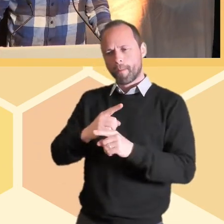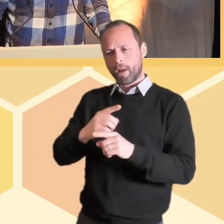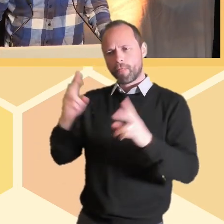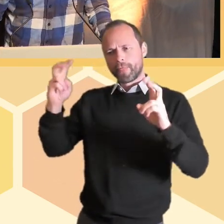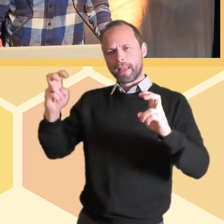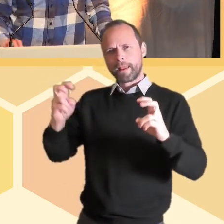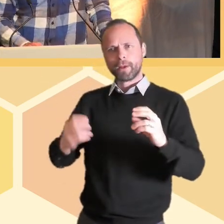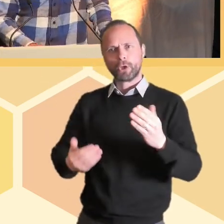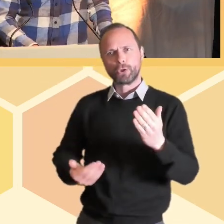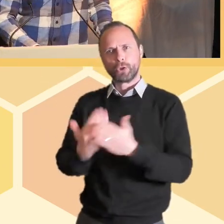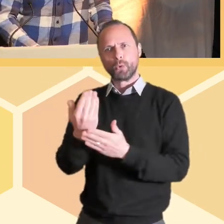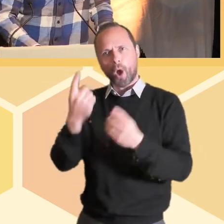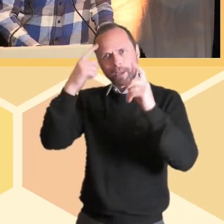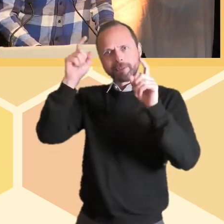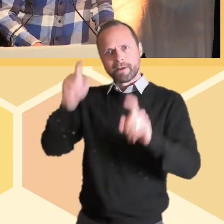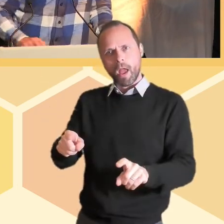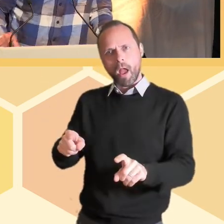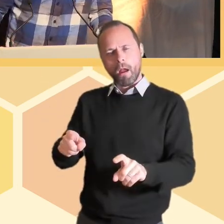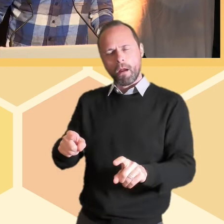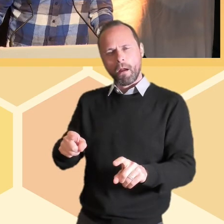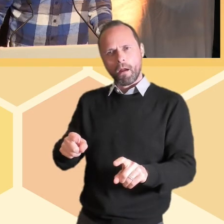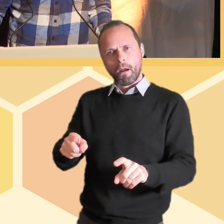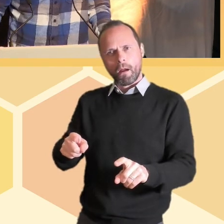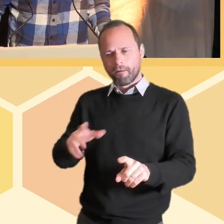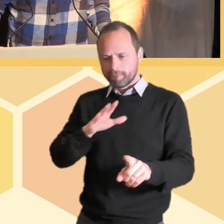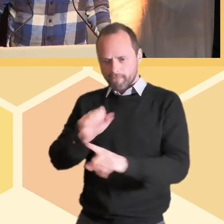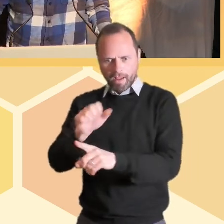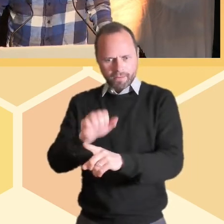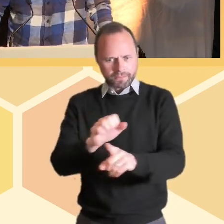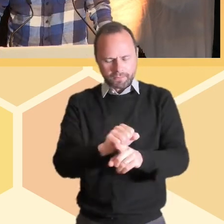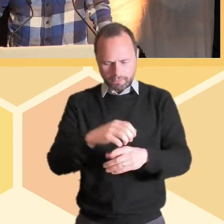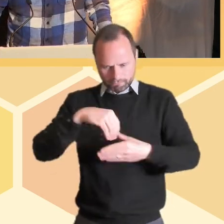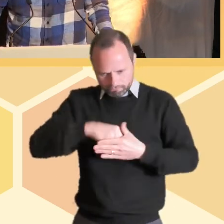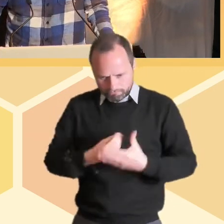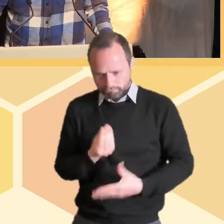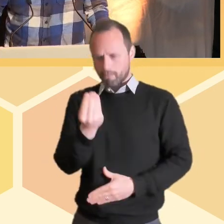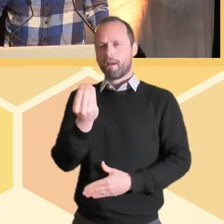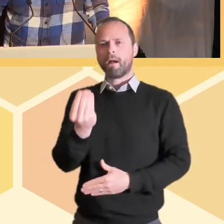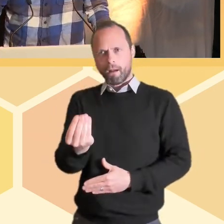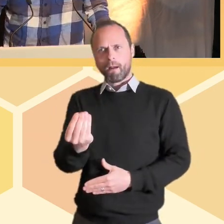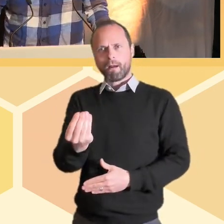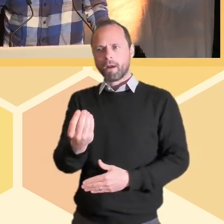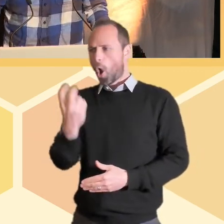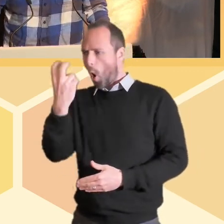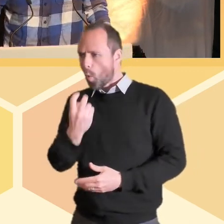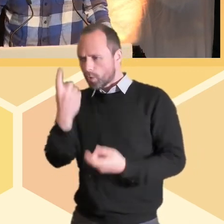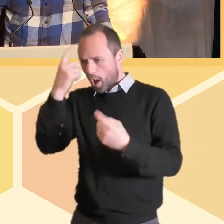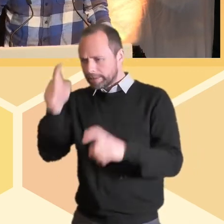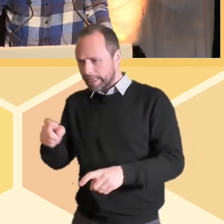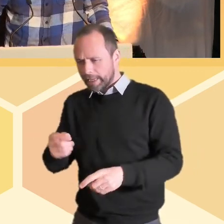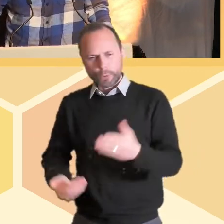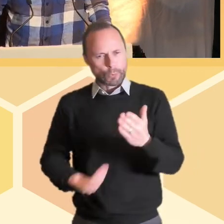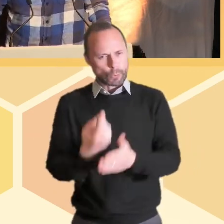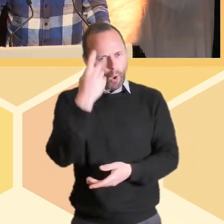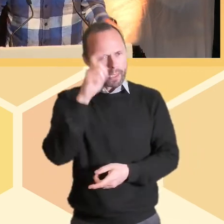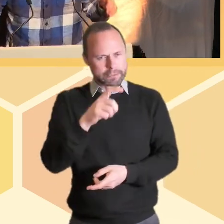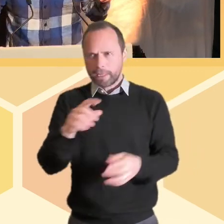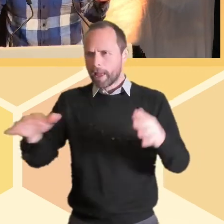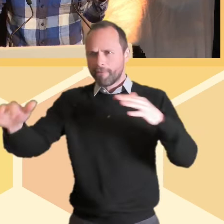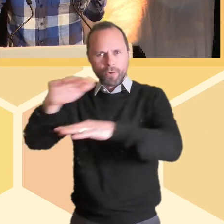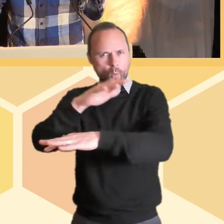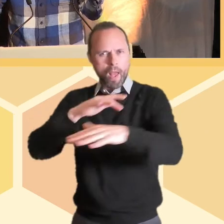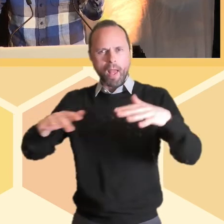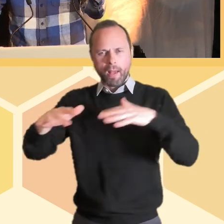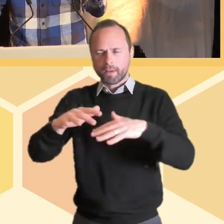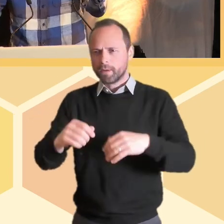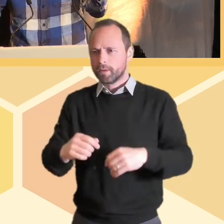new idea. There are old ideas and new ideas everywhere. But if you